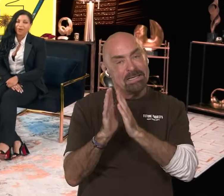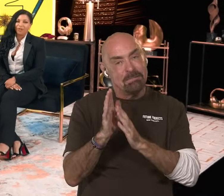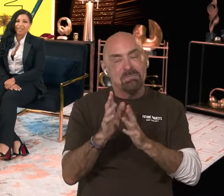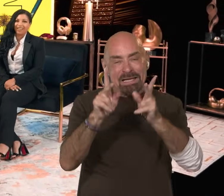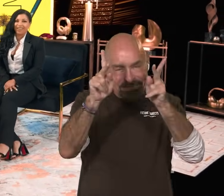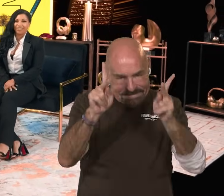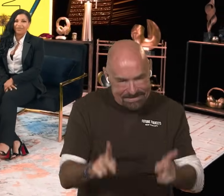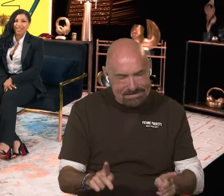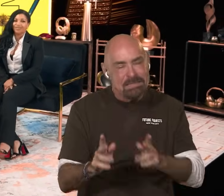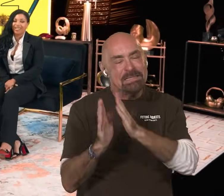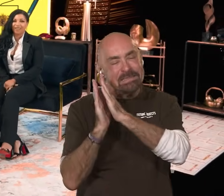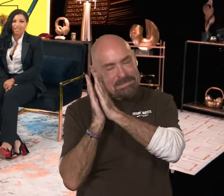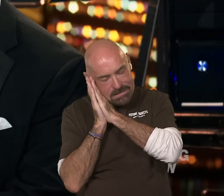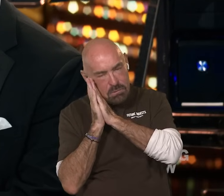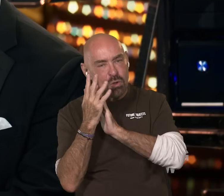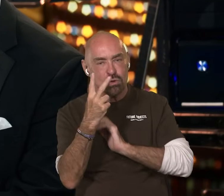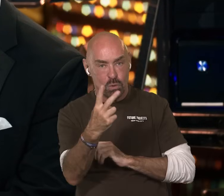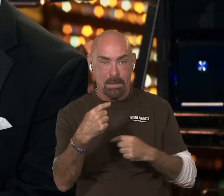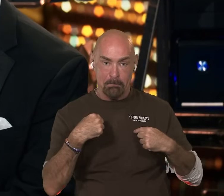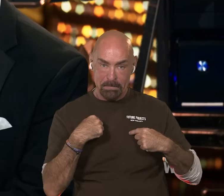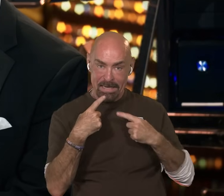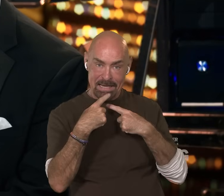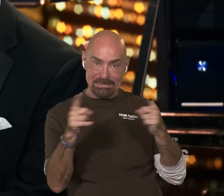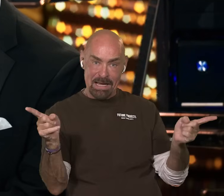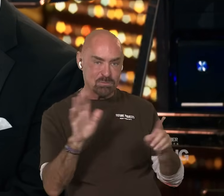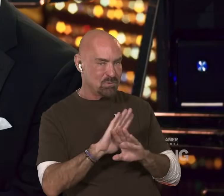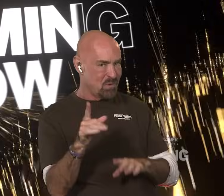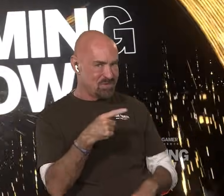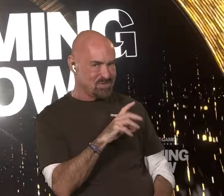2, which I got to announce and not Sean.